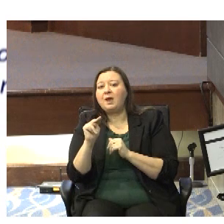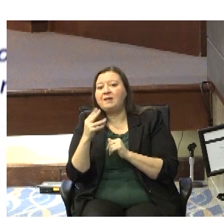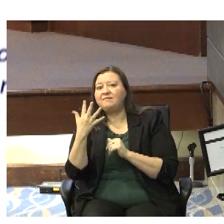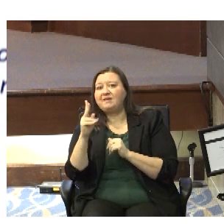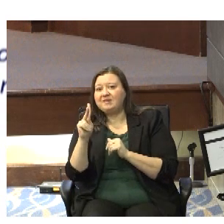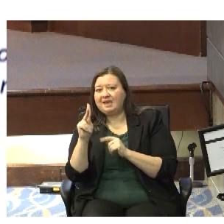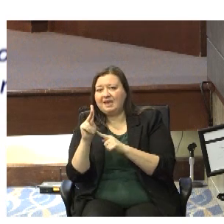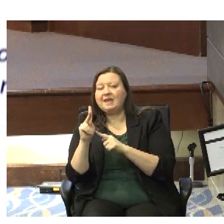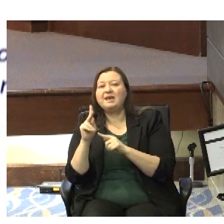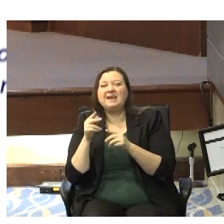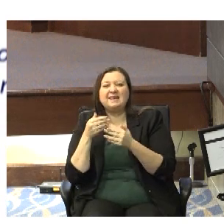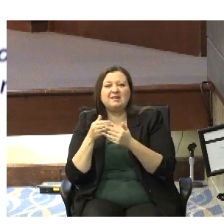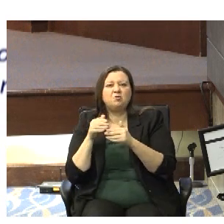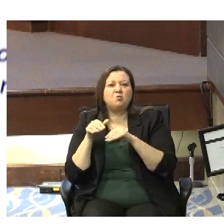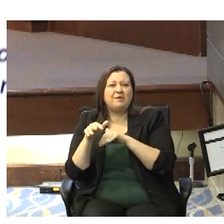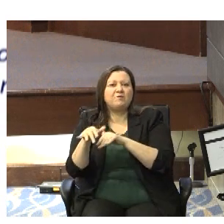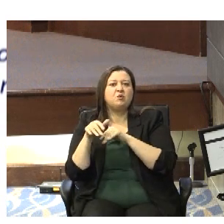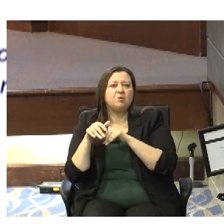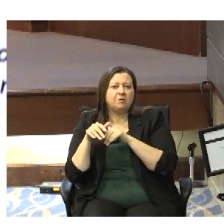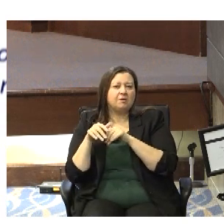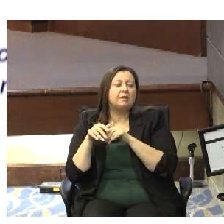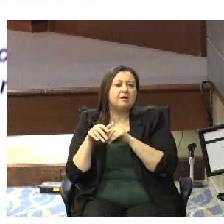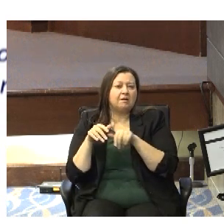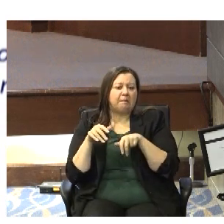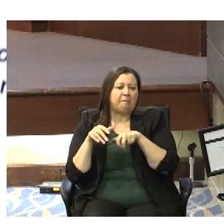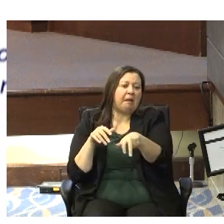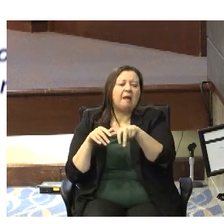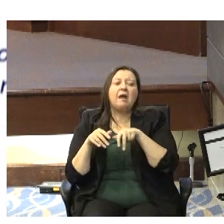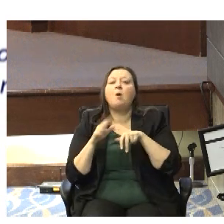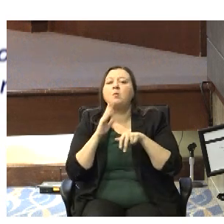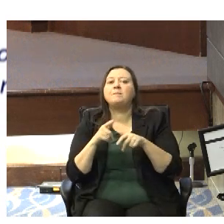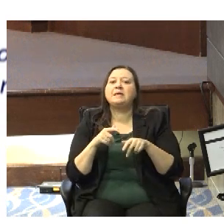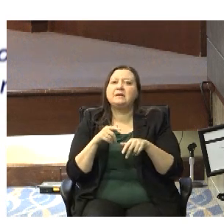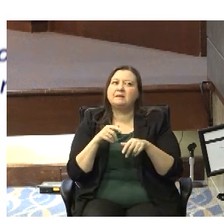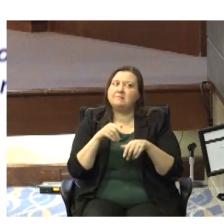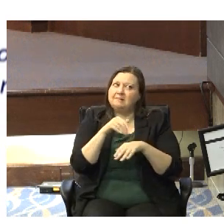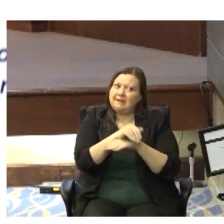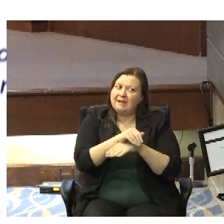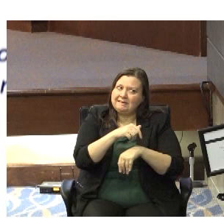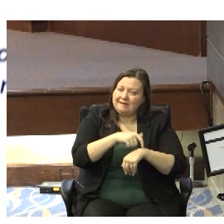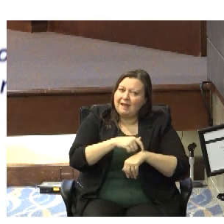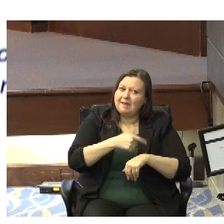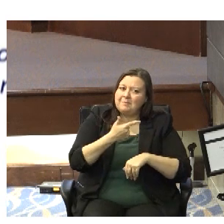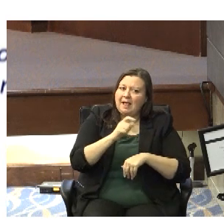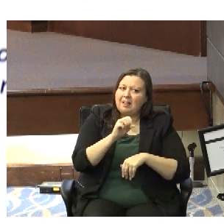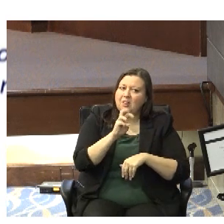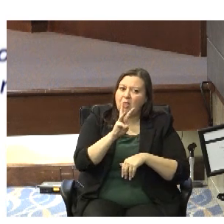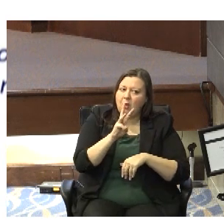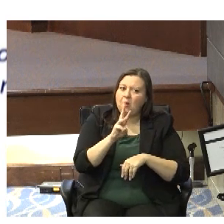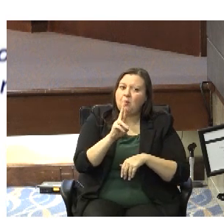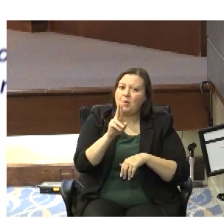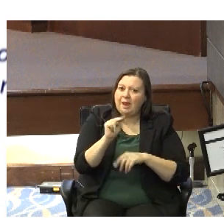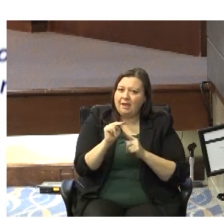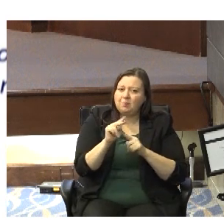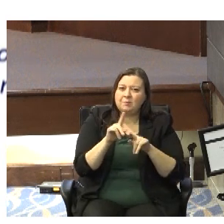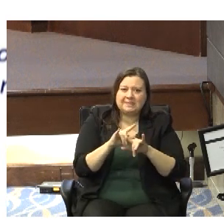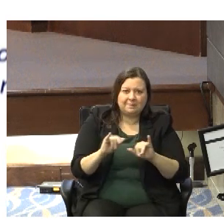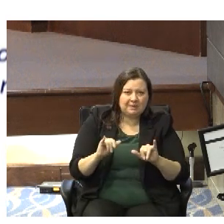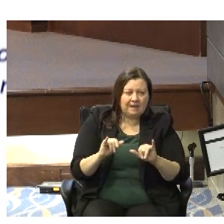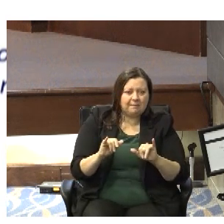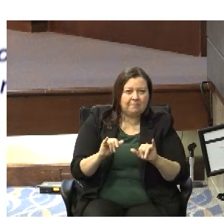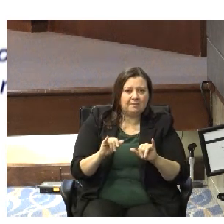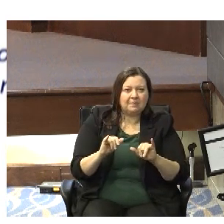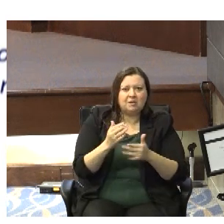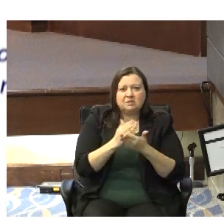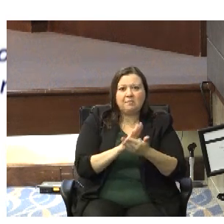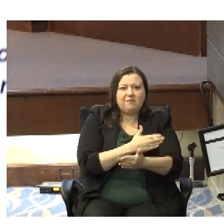be going along the river. This will be taking place, obviously it's got to be dark for a Glow Run, so it's going to be taking place at the same time as some of